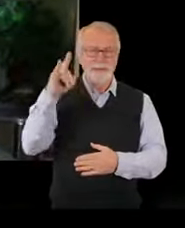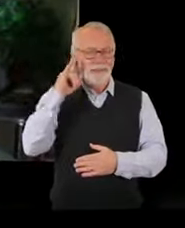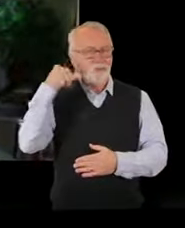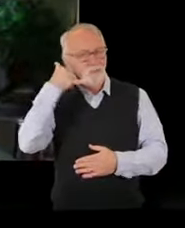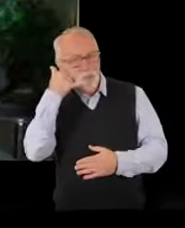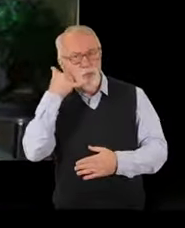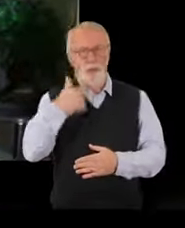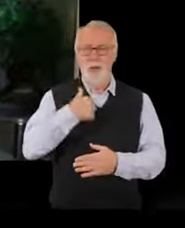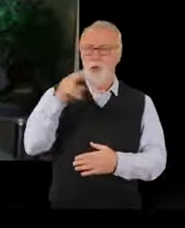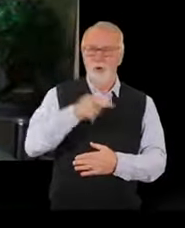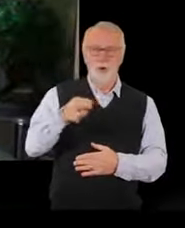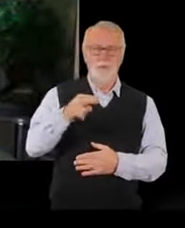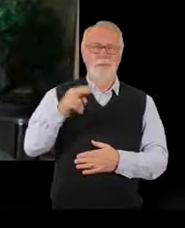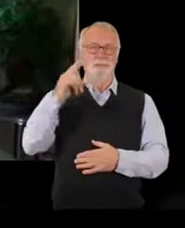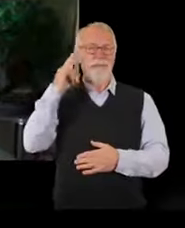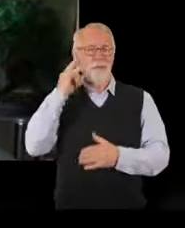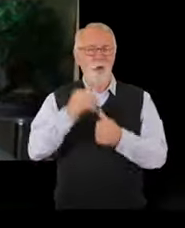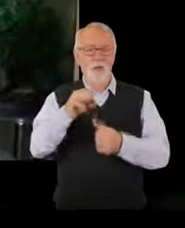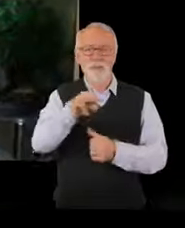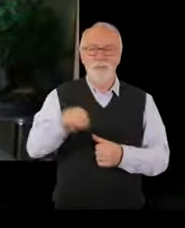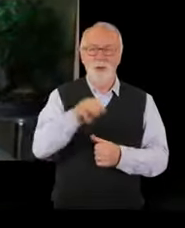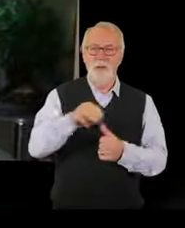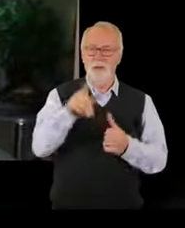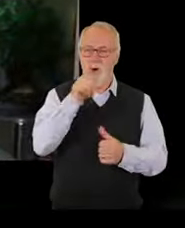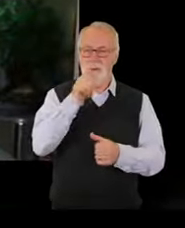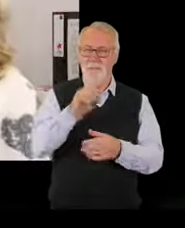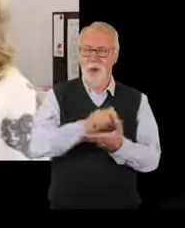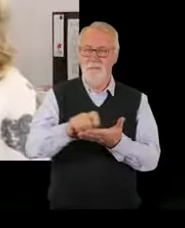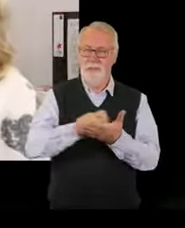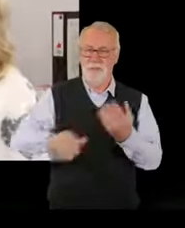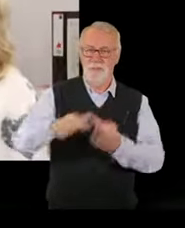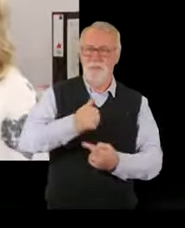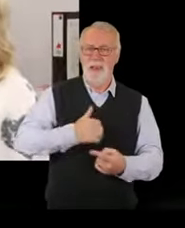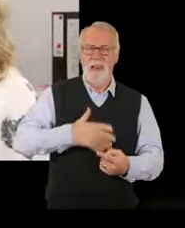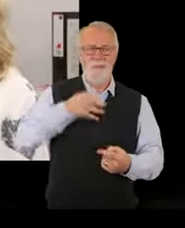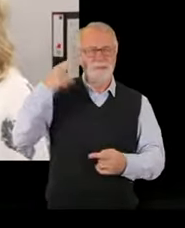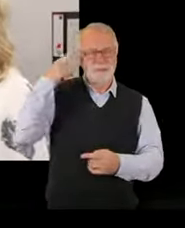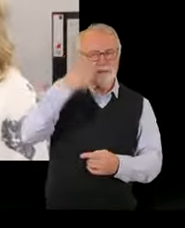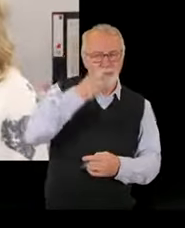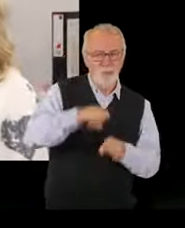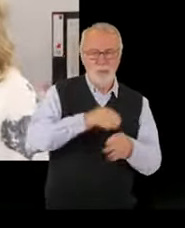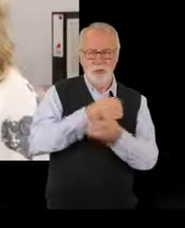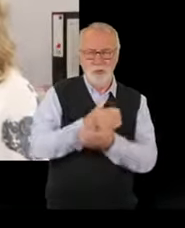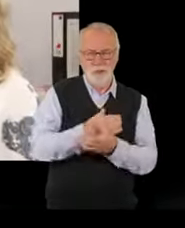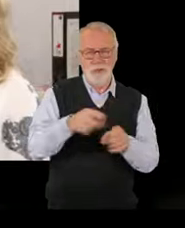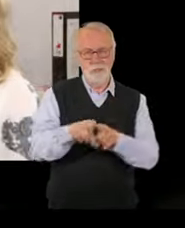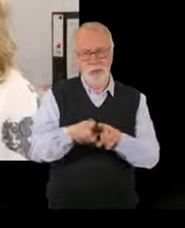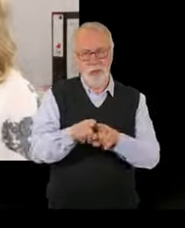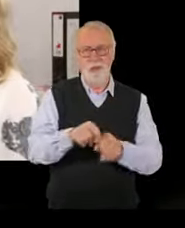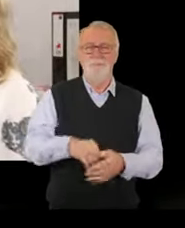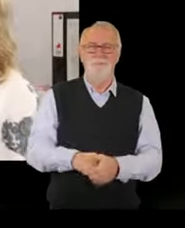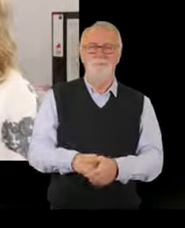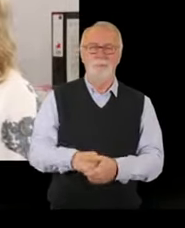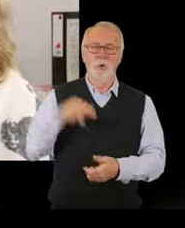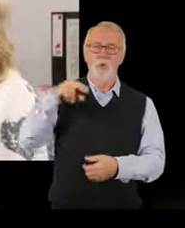other girls in the office so it made life very difficult and with children as well. When I first lost my sight it was as a result of a car